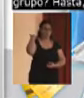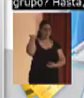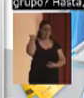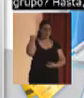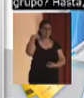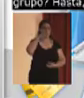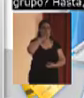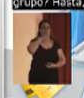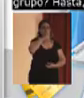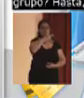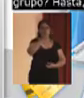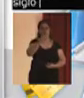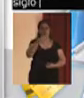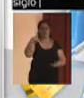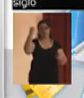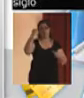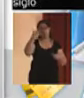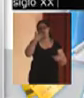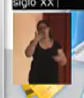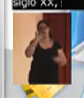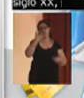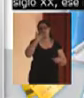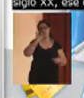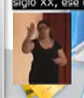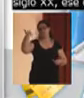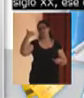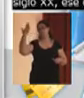Well, during the 20th century,